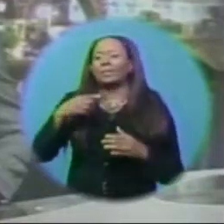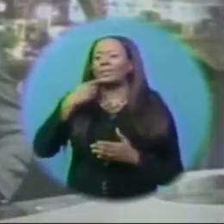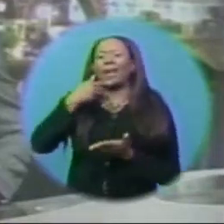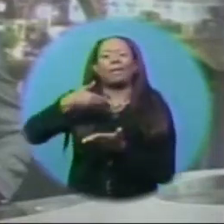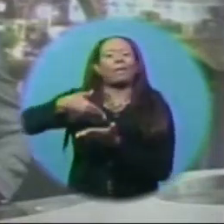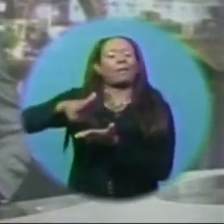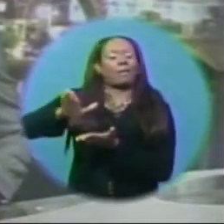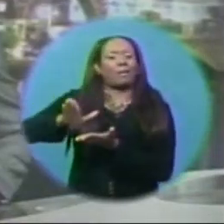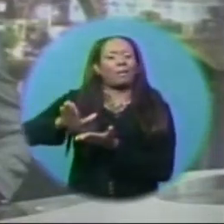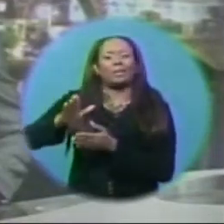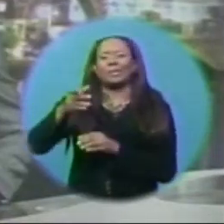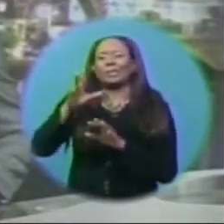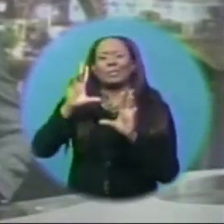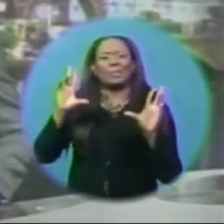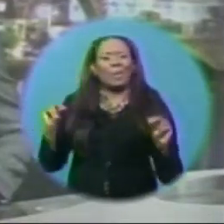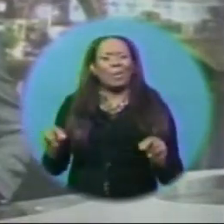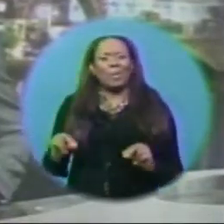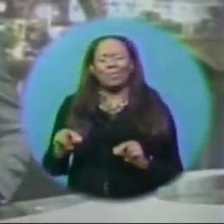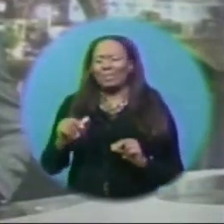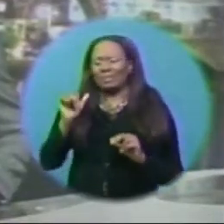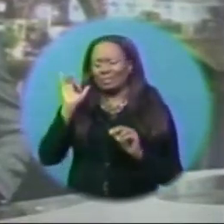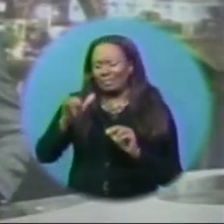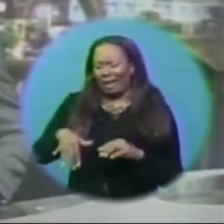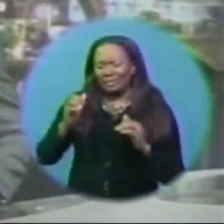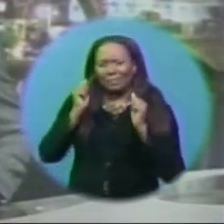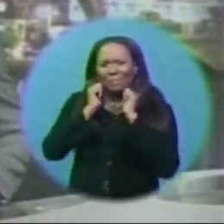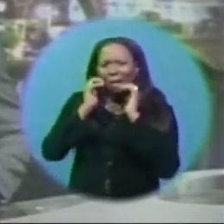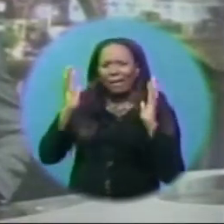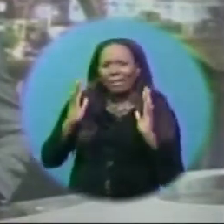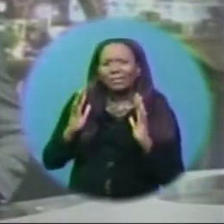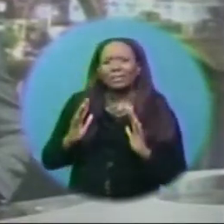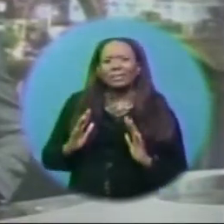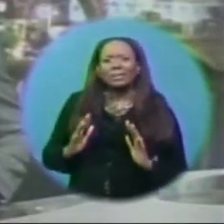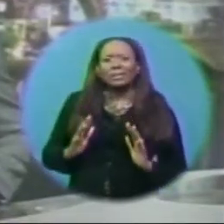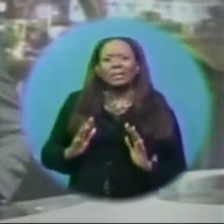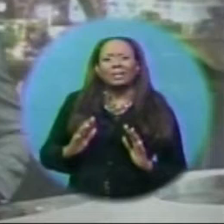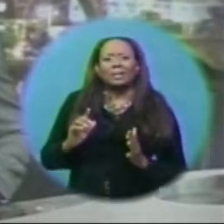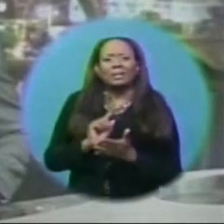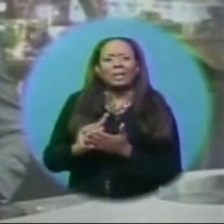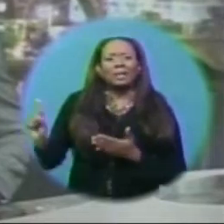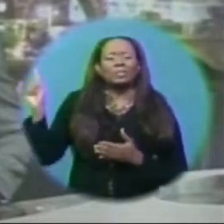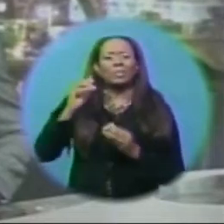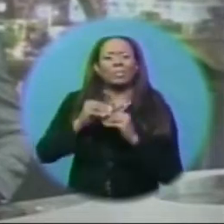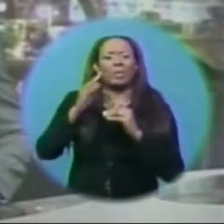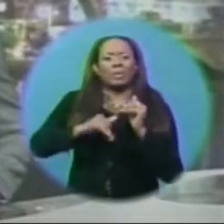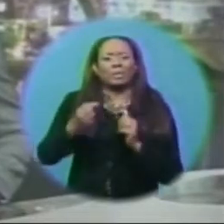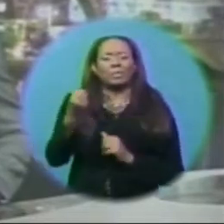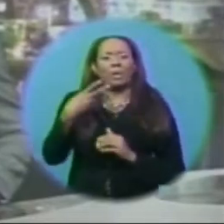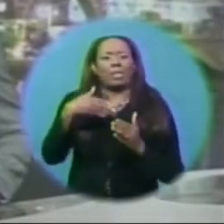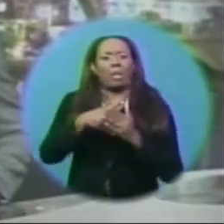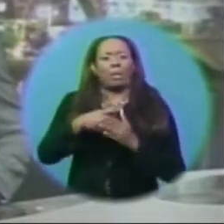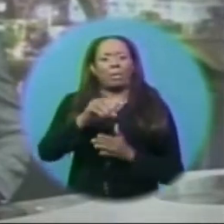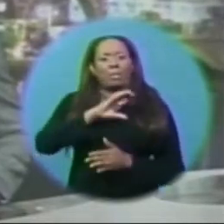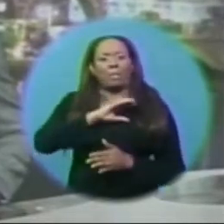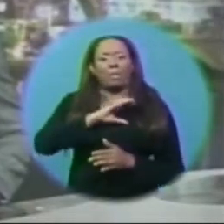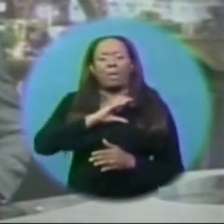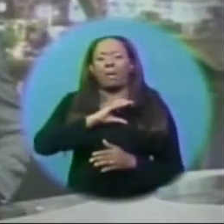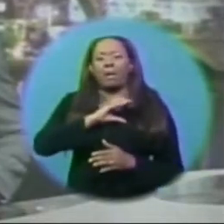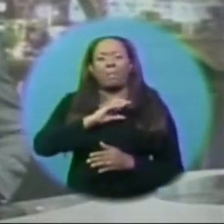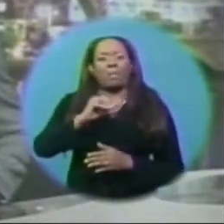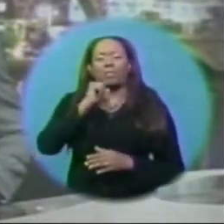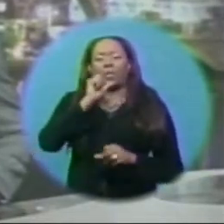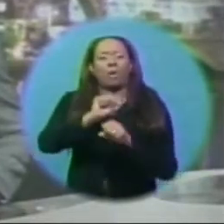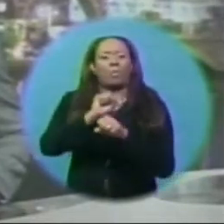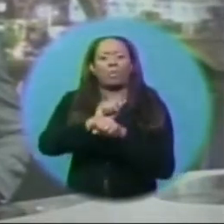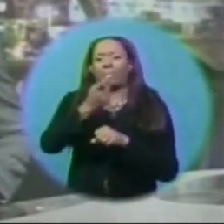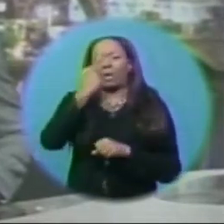it was, quote, embarrassing and inadequate. Last week, more than 12,000 rank-and-file members stayed off the job to show their